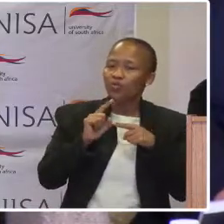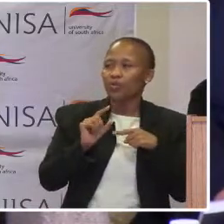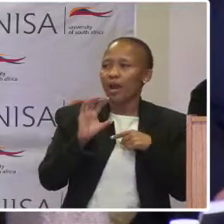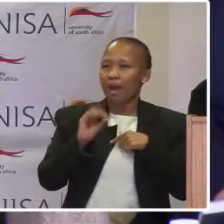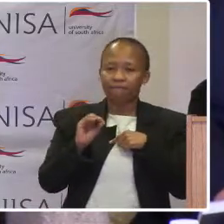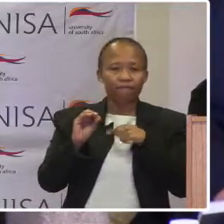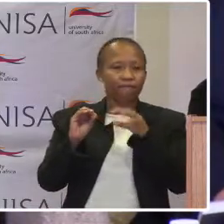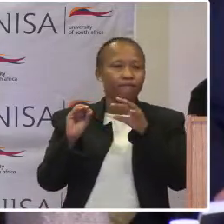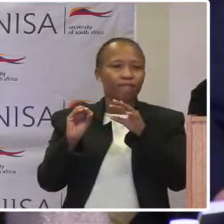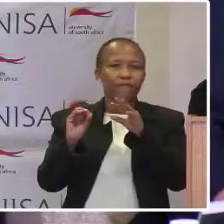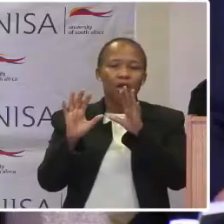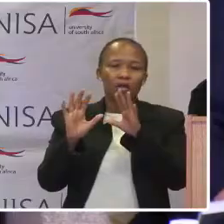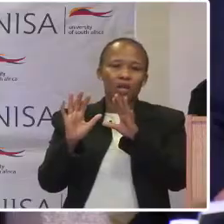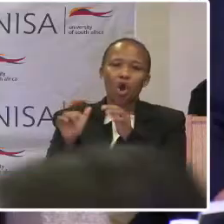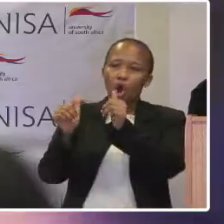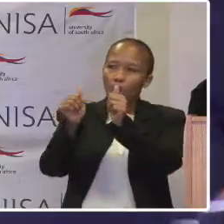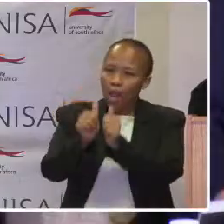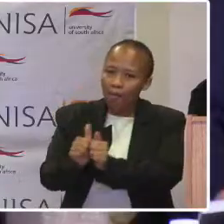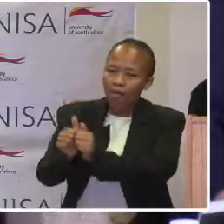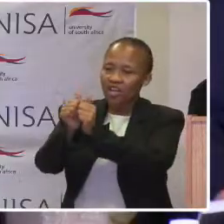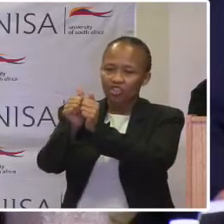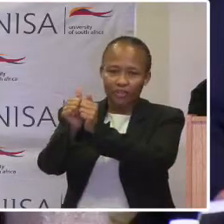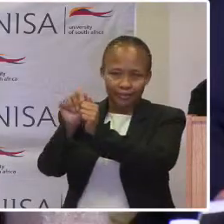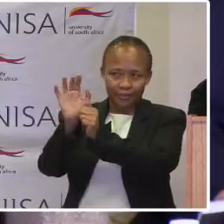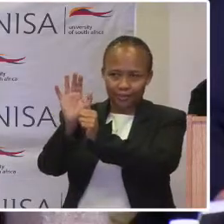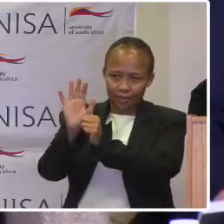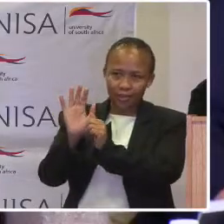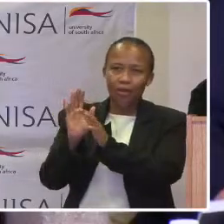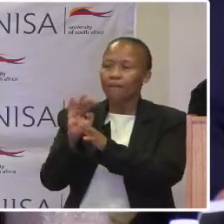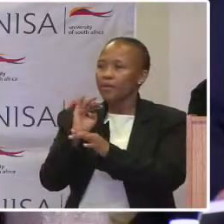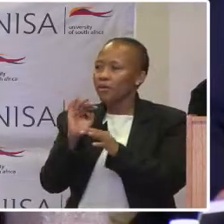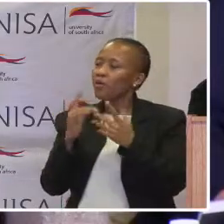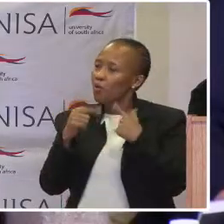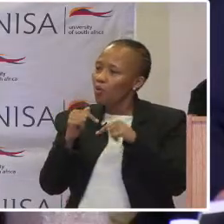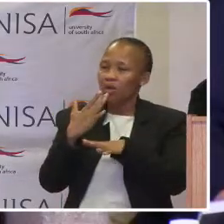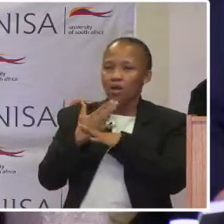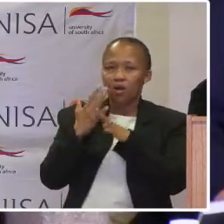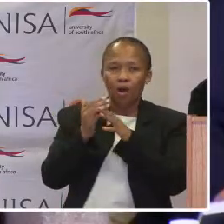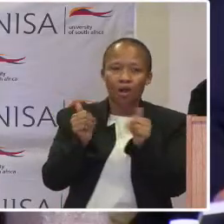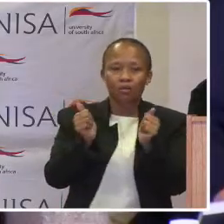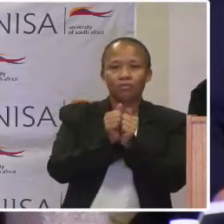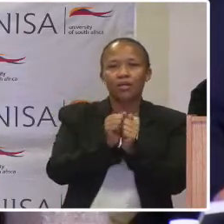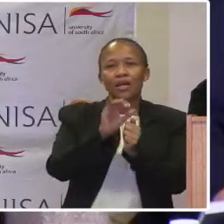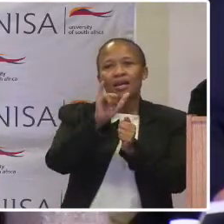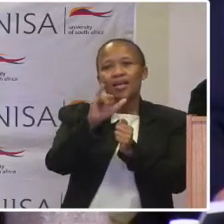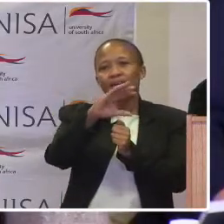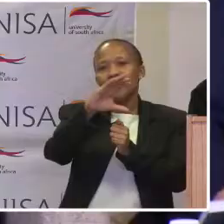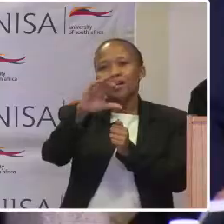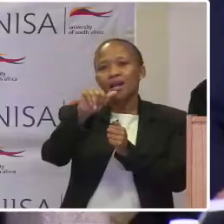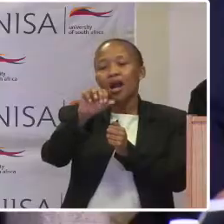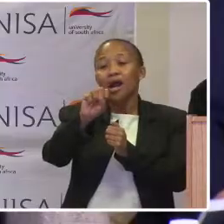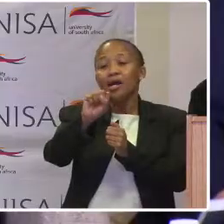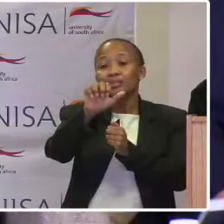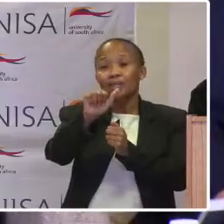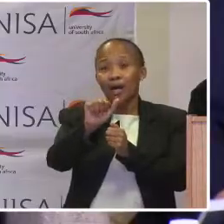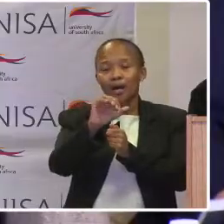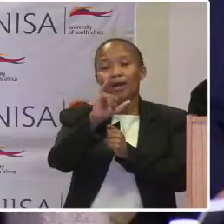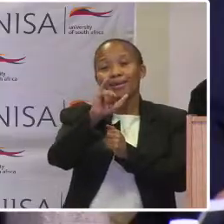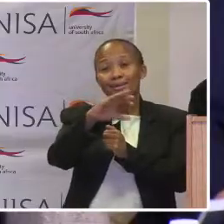collaborations with them, where we work even with ICASA, which is the regulator of the